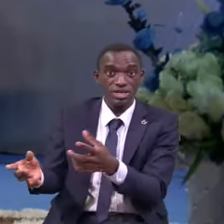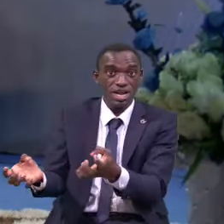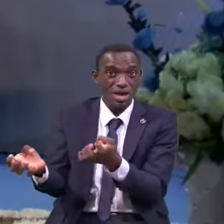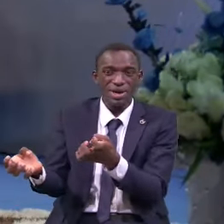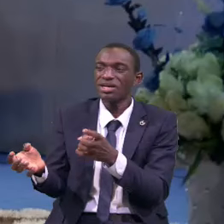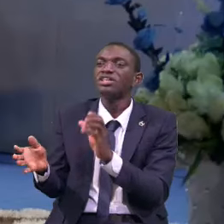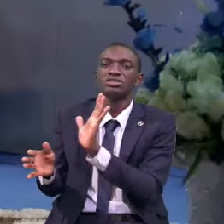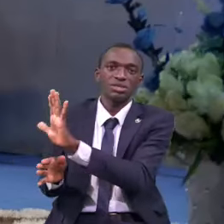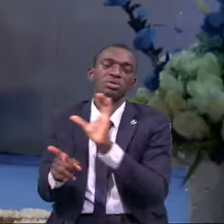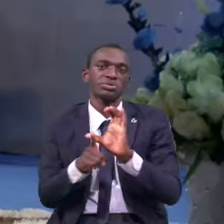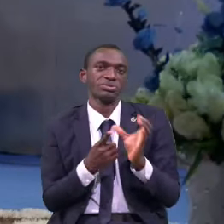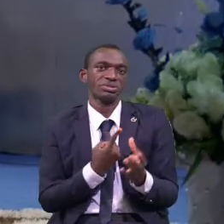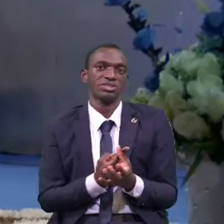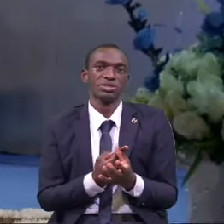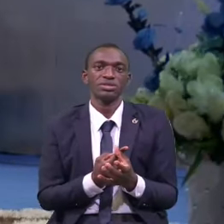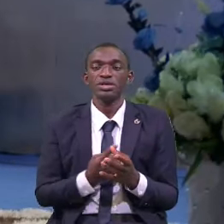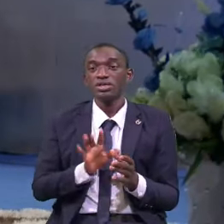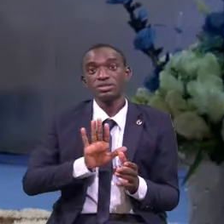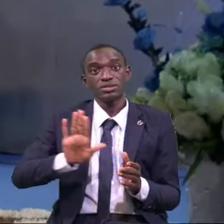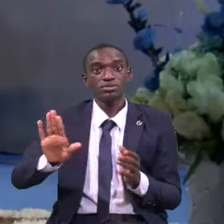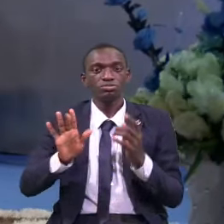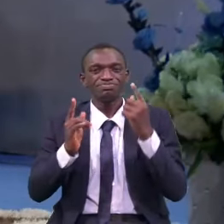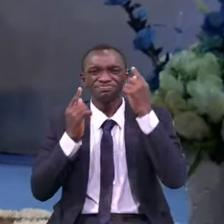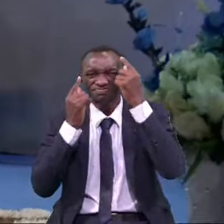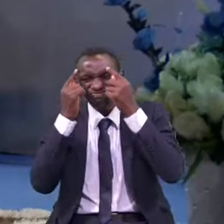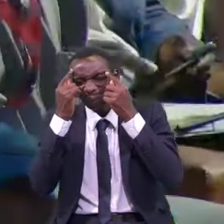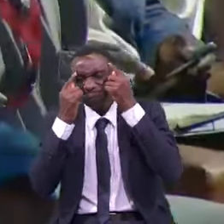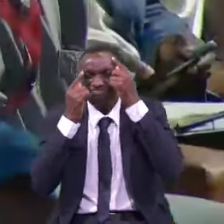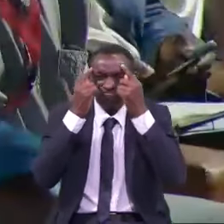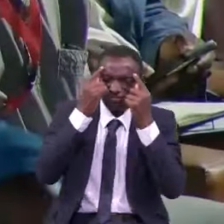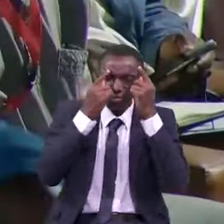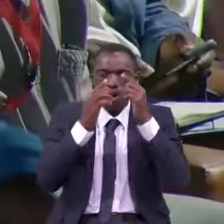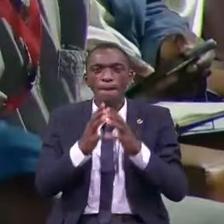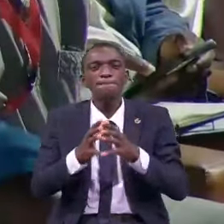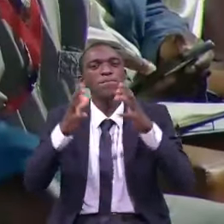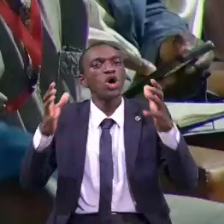The cogitations of my heart much troubled me.